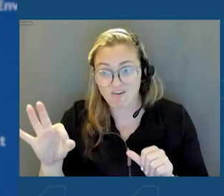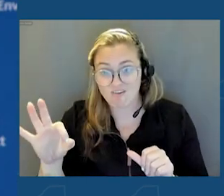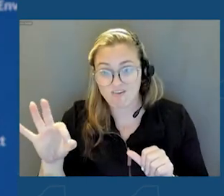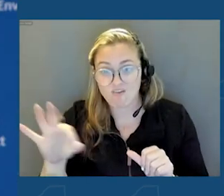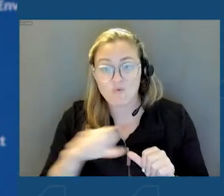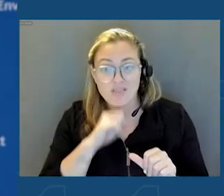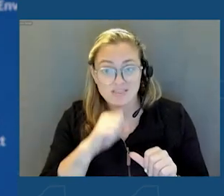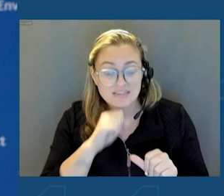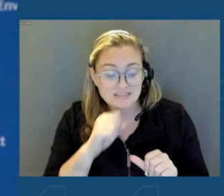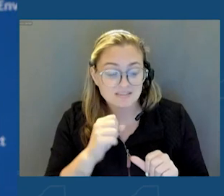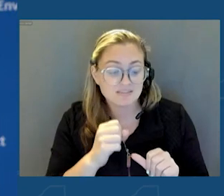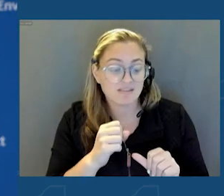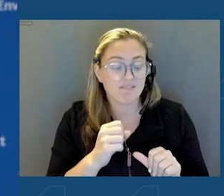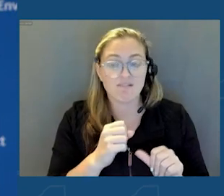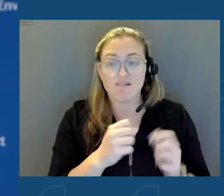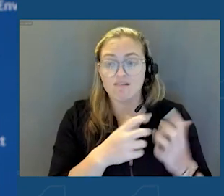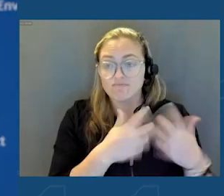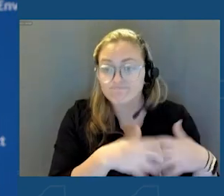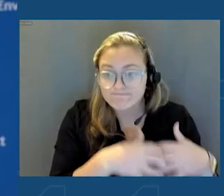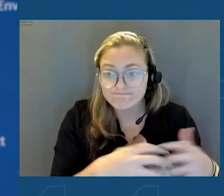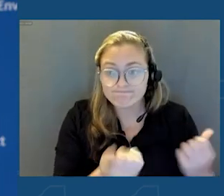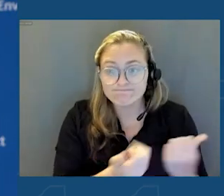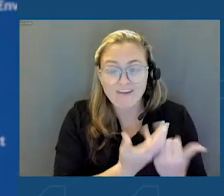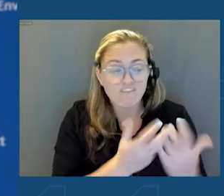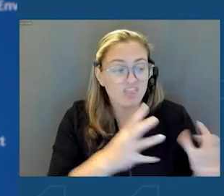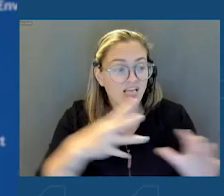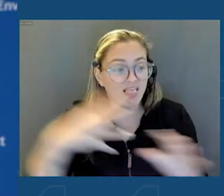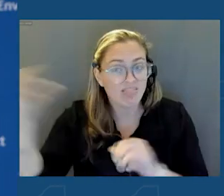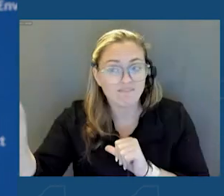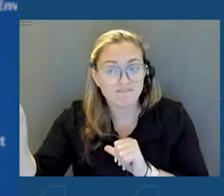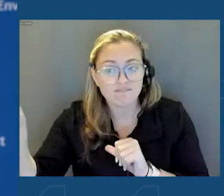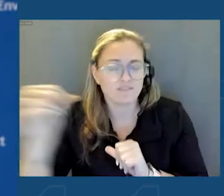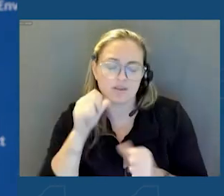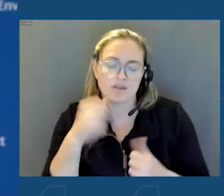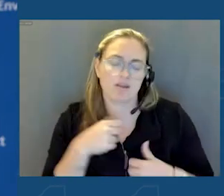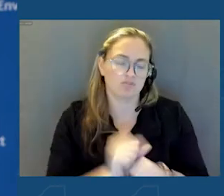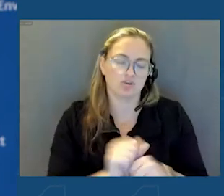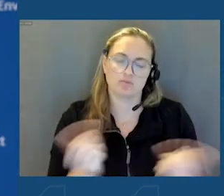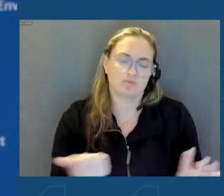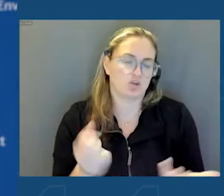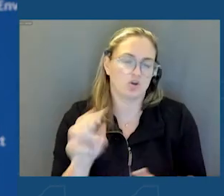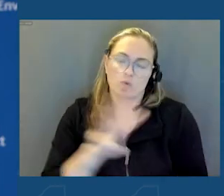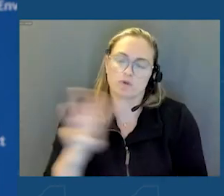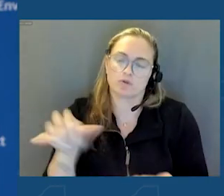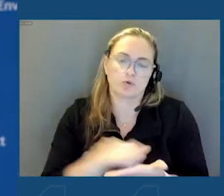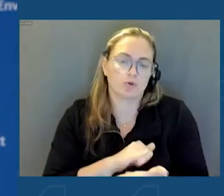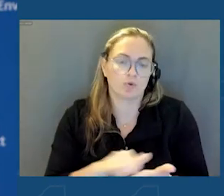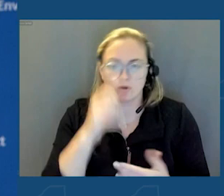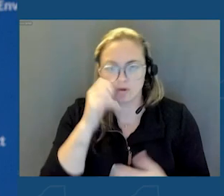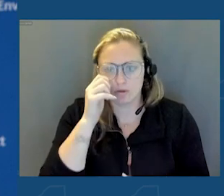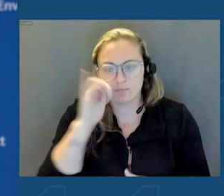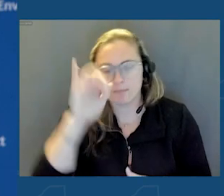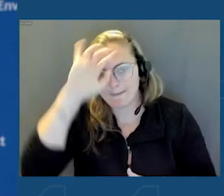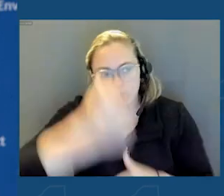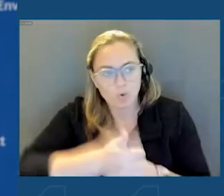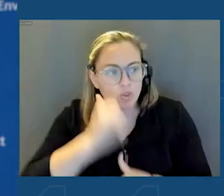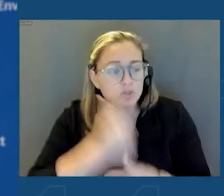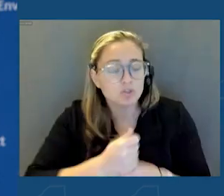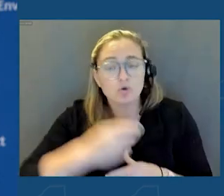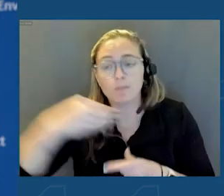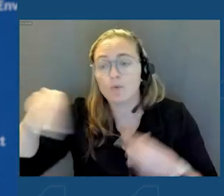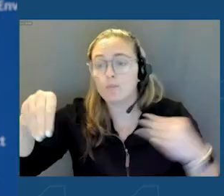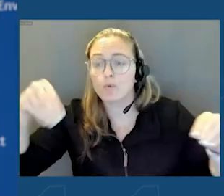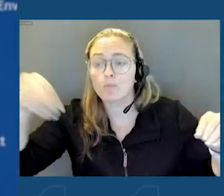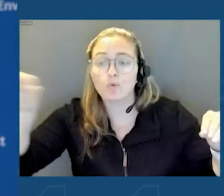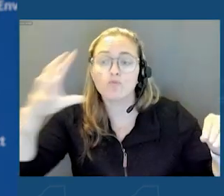and the industries left. There were not jobs here in Western New York. I lost all my siblings. They went to other states in search of the